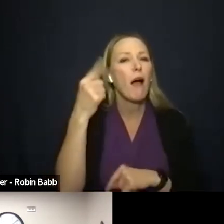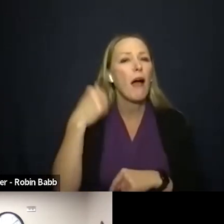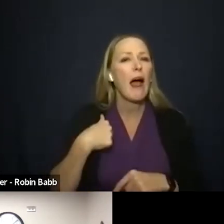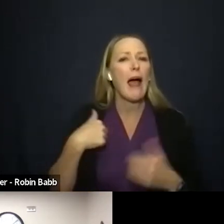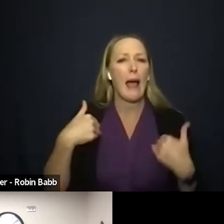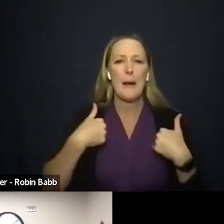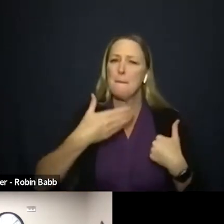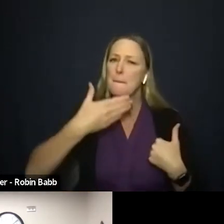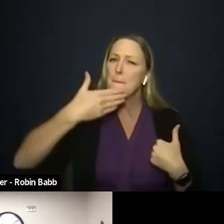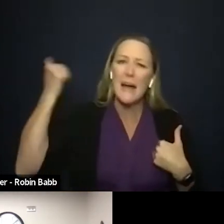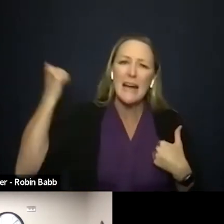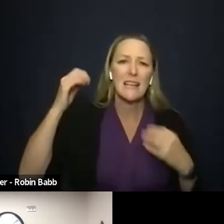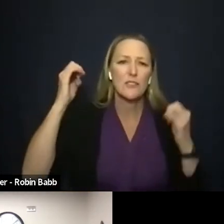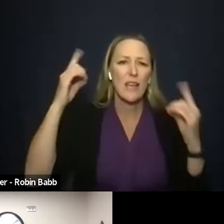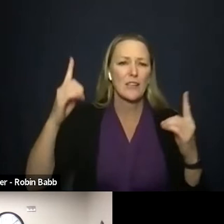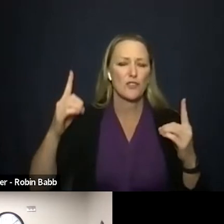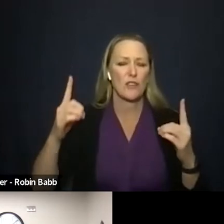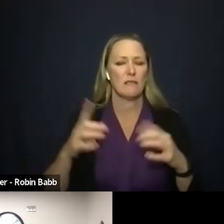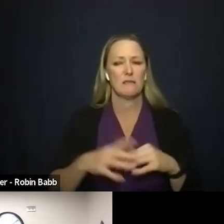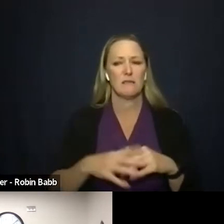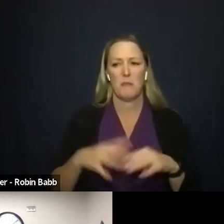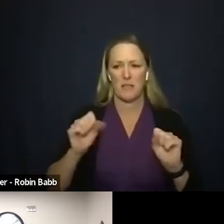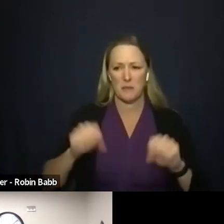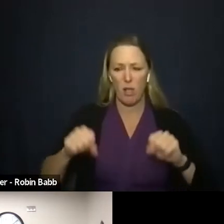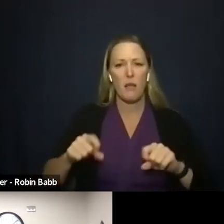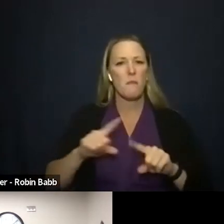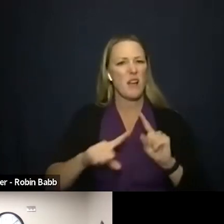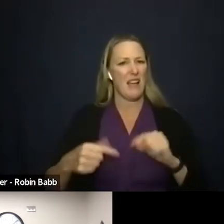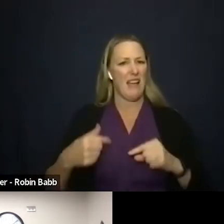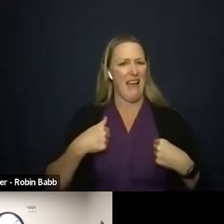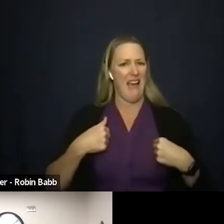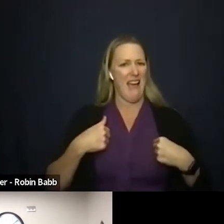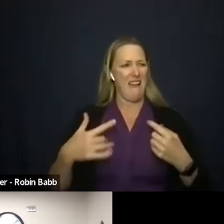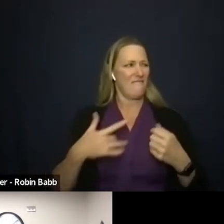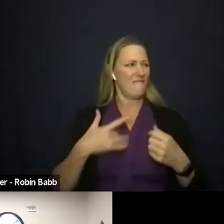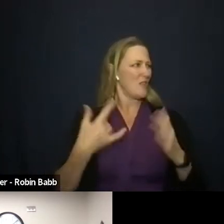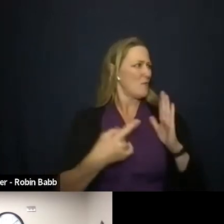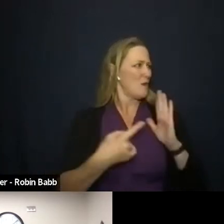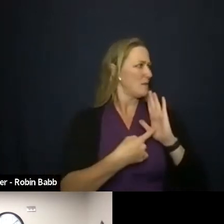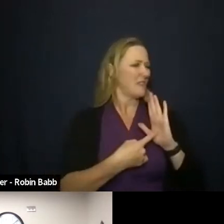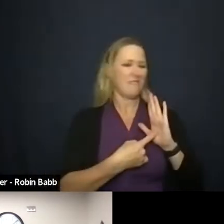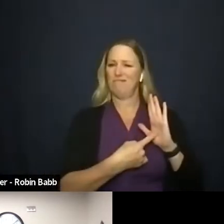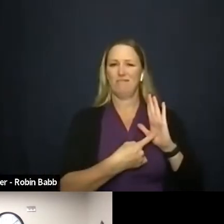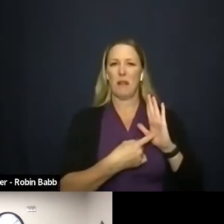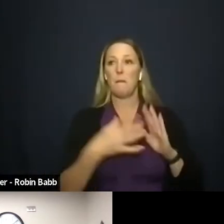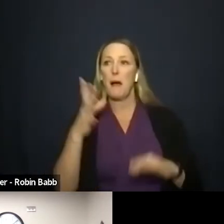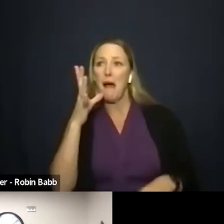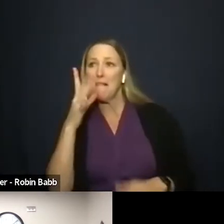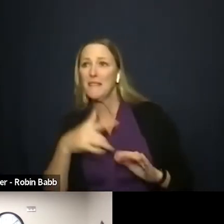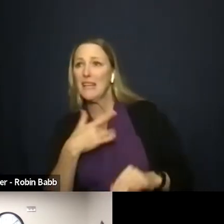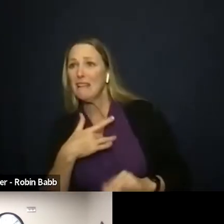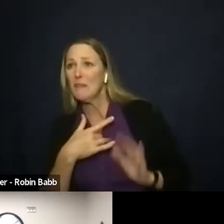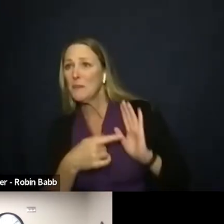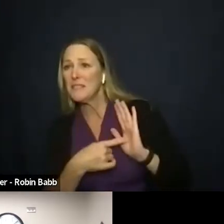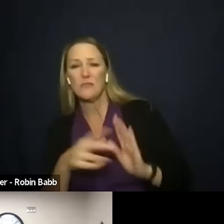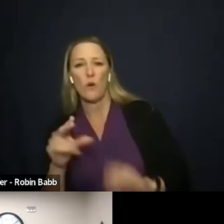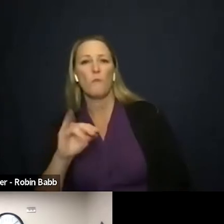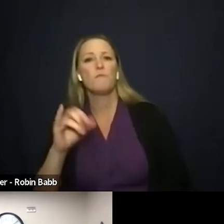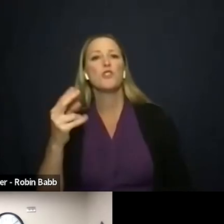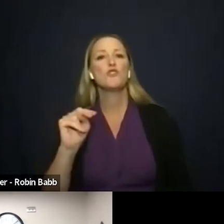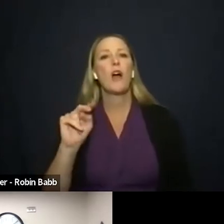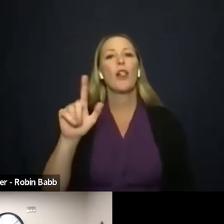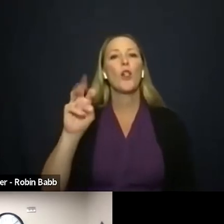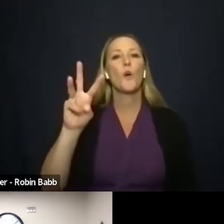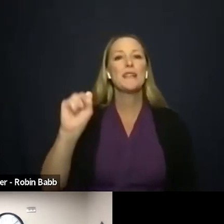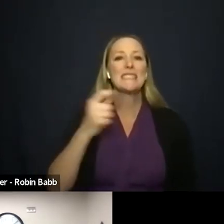child could have had however my mom and ri never felt fully represented within the school district john lewis once said get in good trouble and